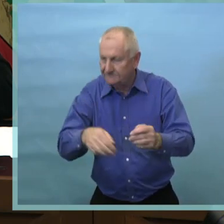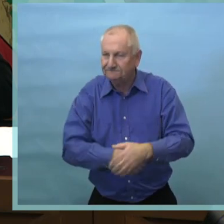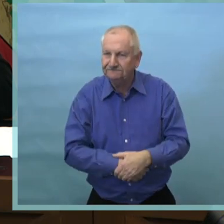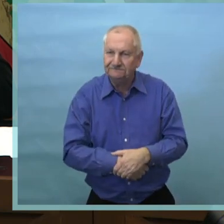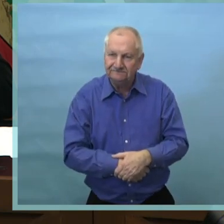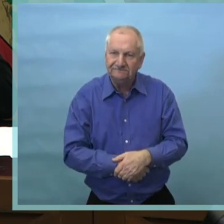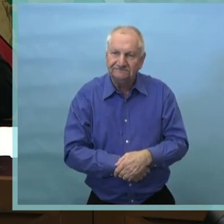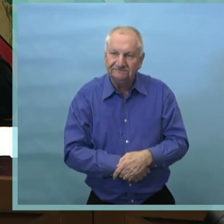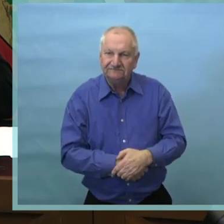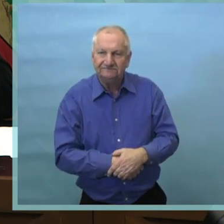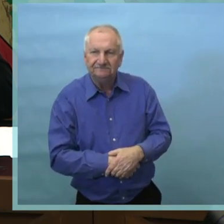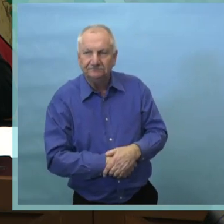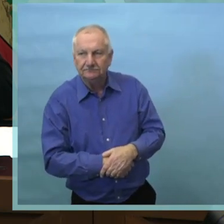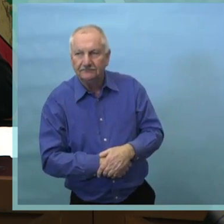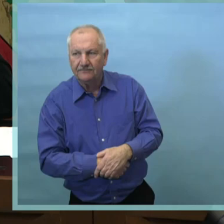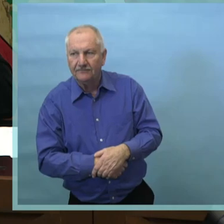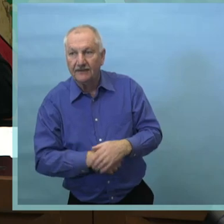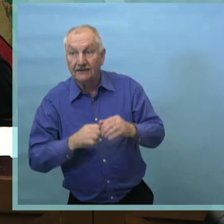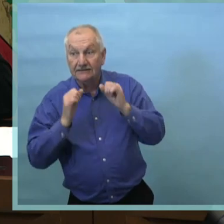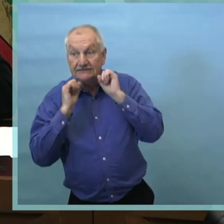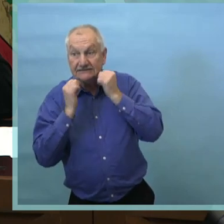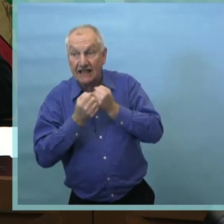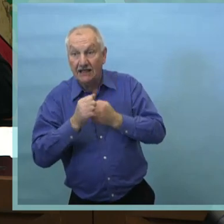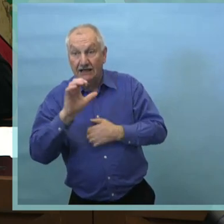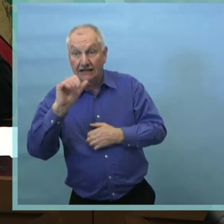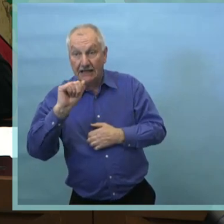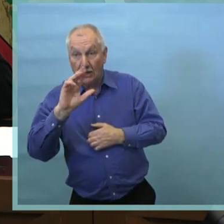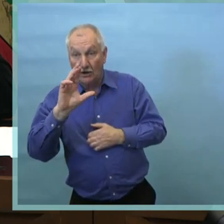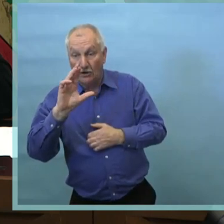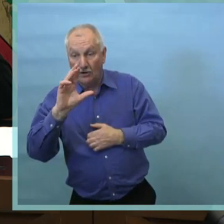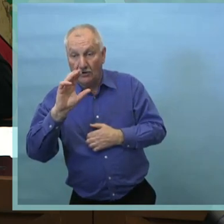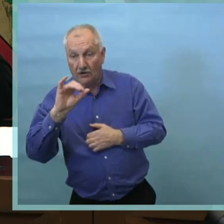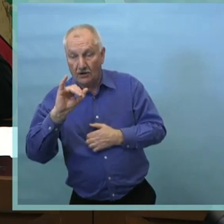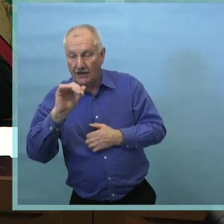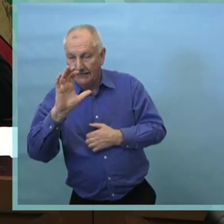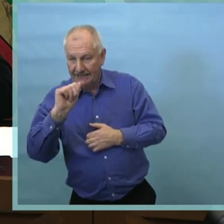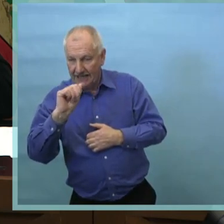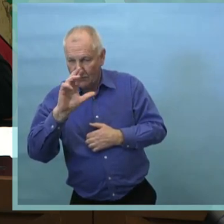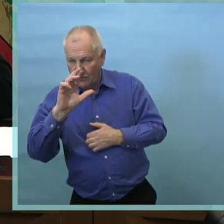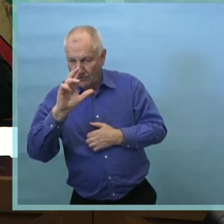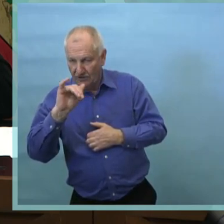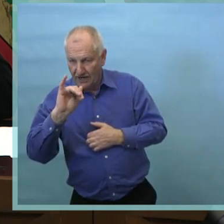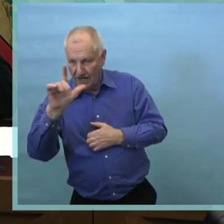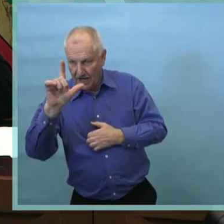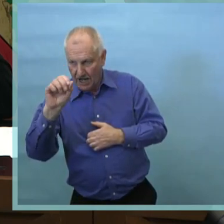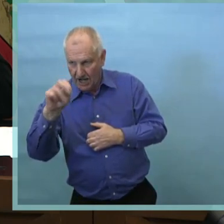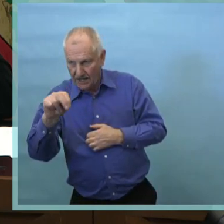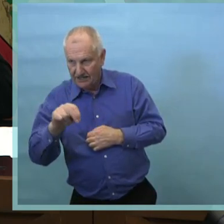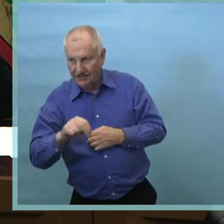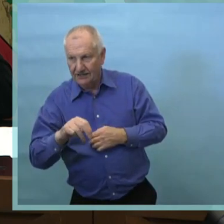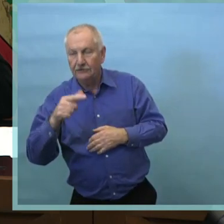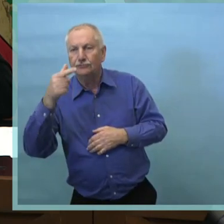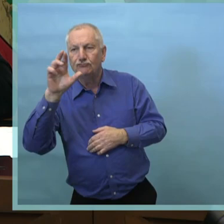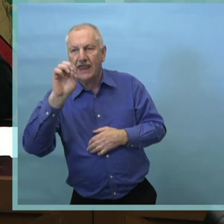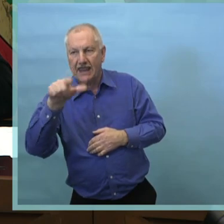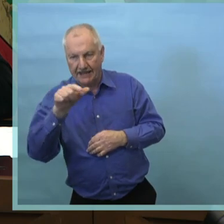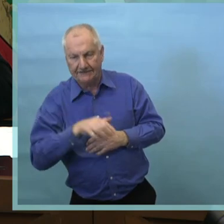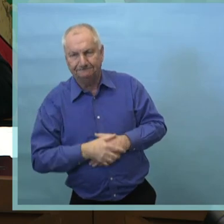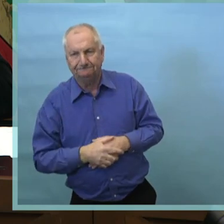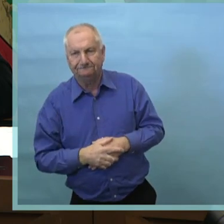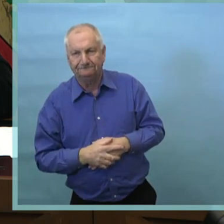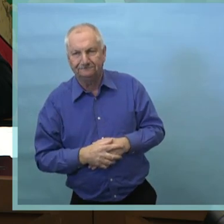From the Carillon, Greg. Hi, Greg Vandermeulen here from the Carillon. Hey, Greg. Just wondering if you have